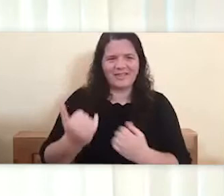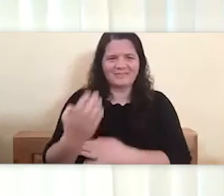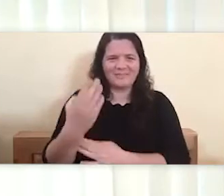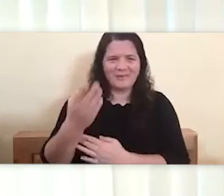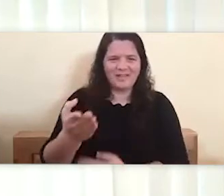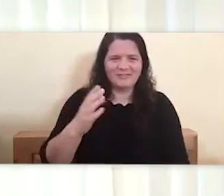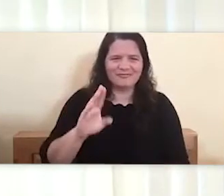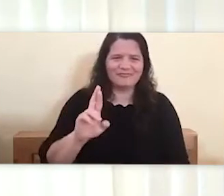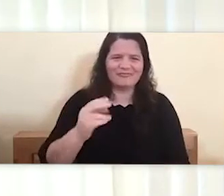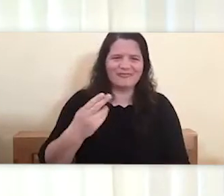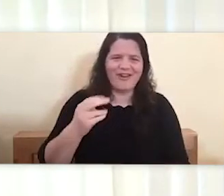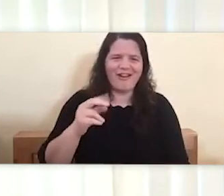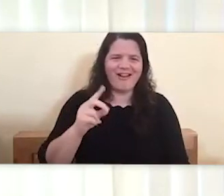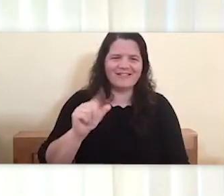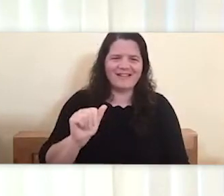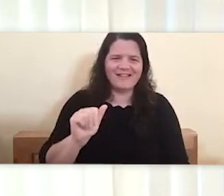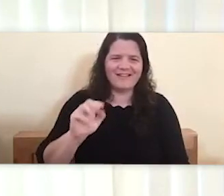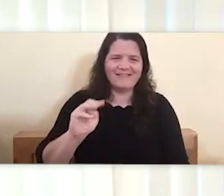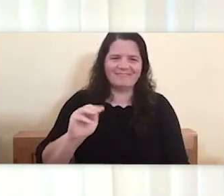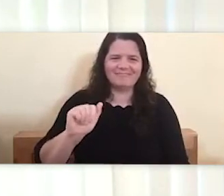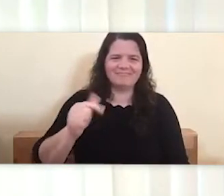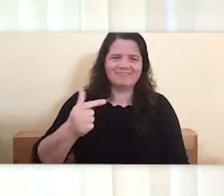Magee.